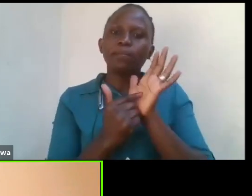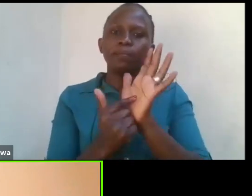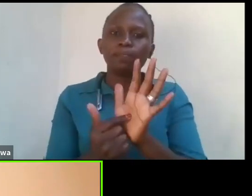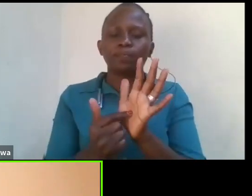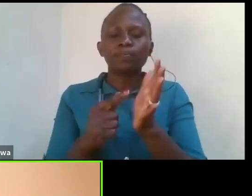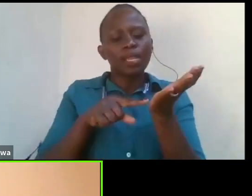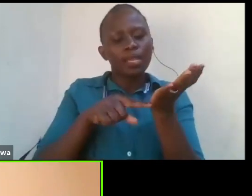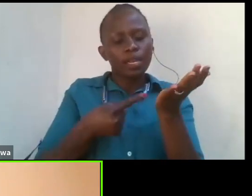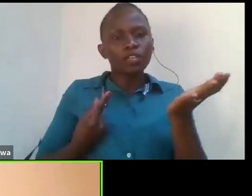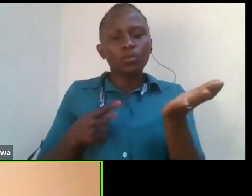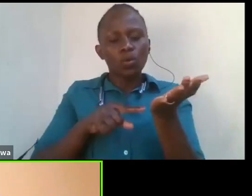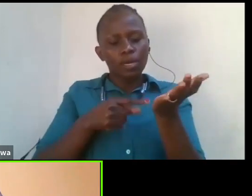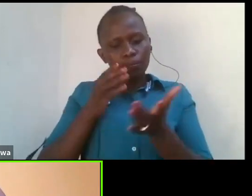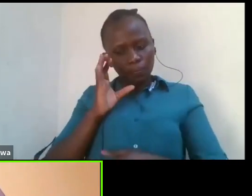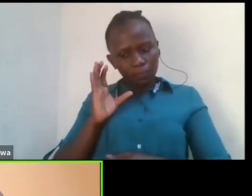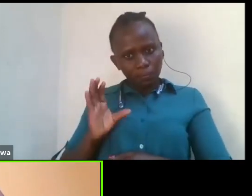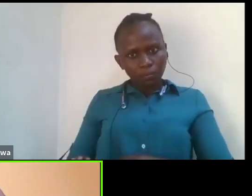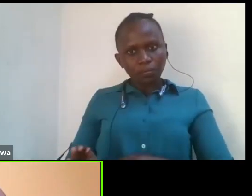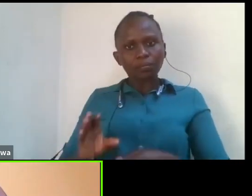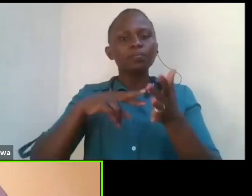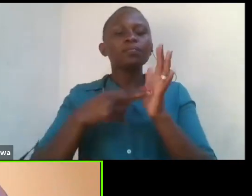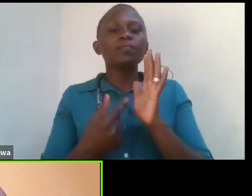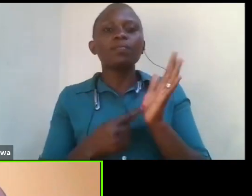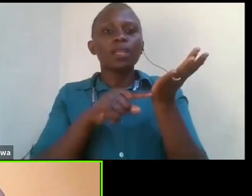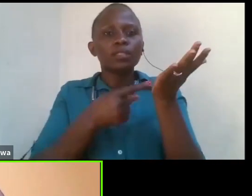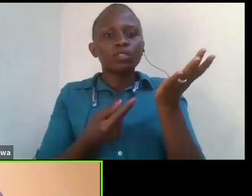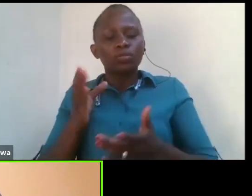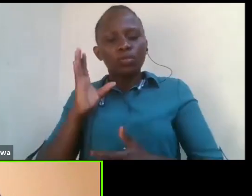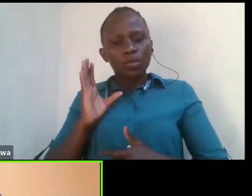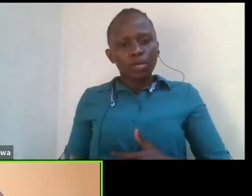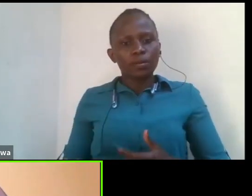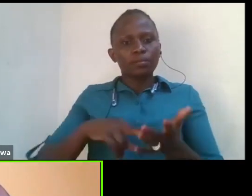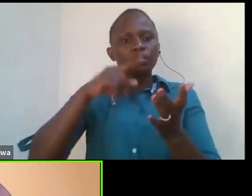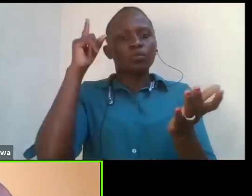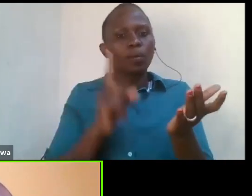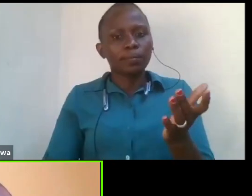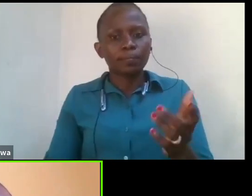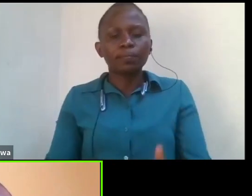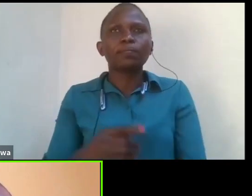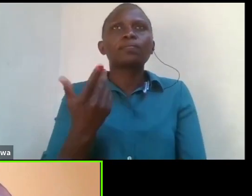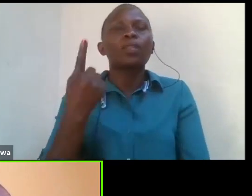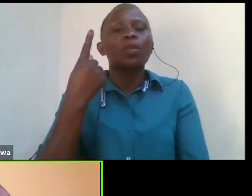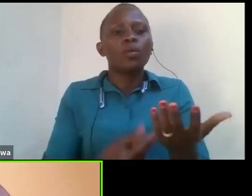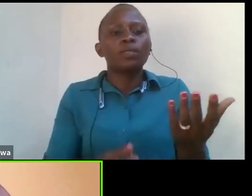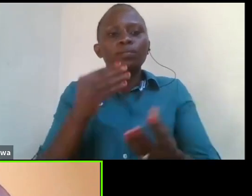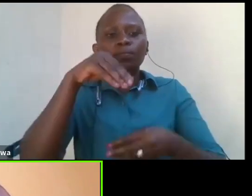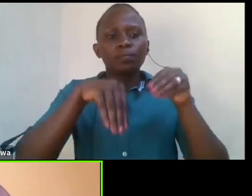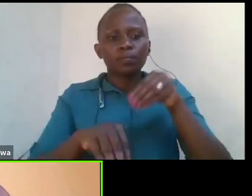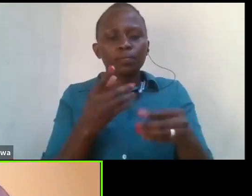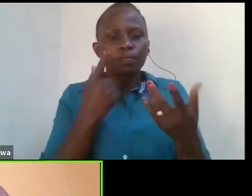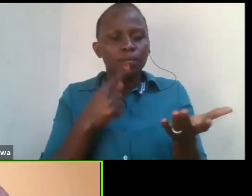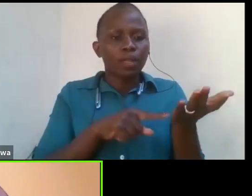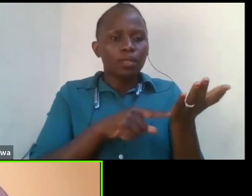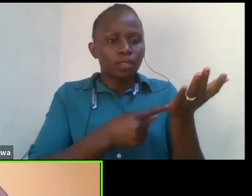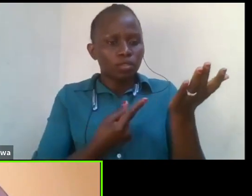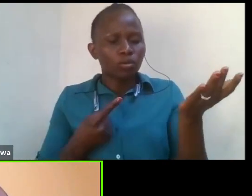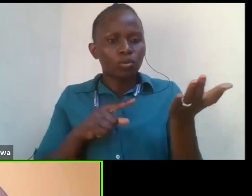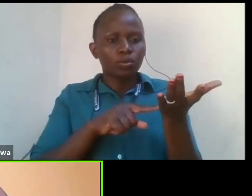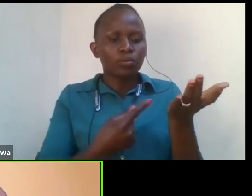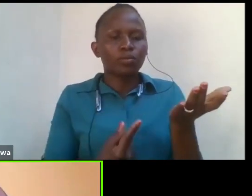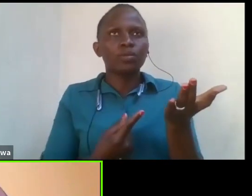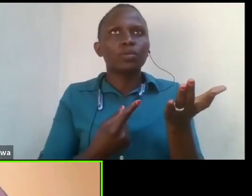character. So technical character in this case is that what contribution in terms of technical